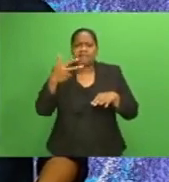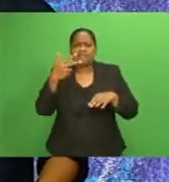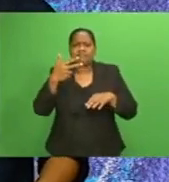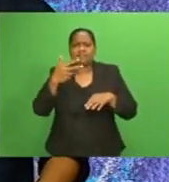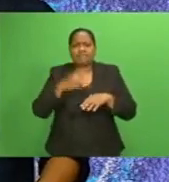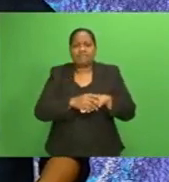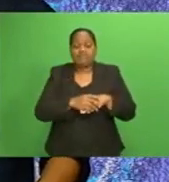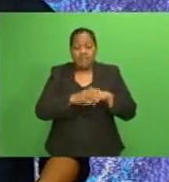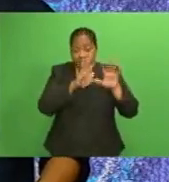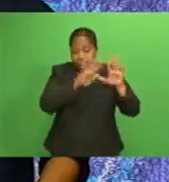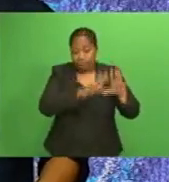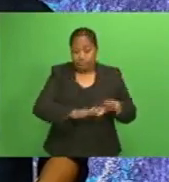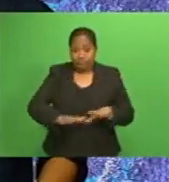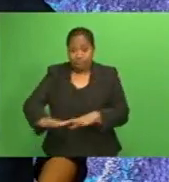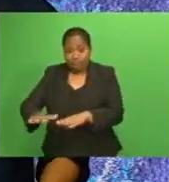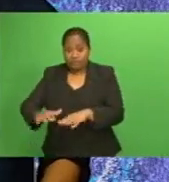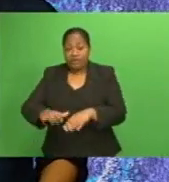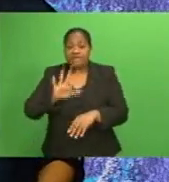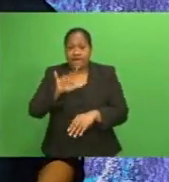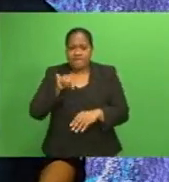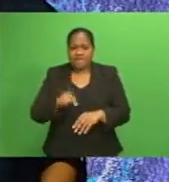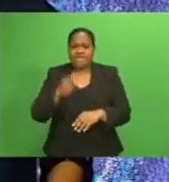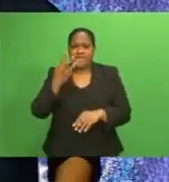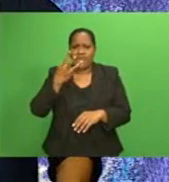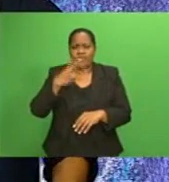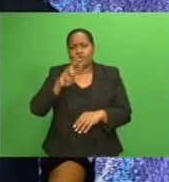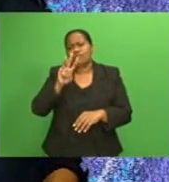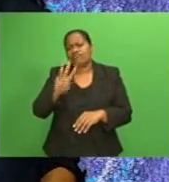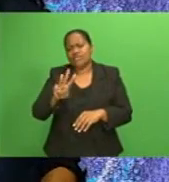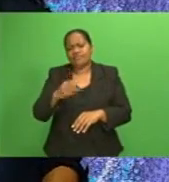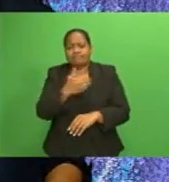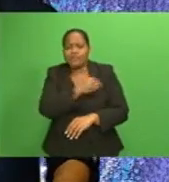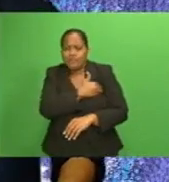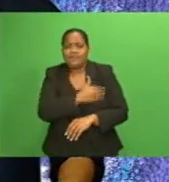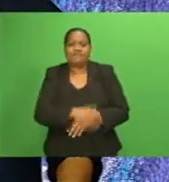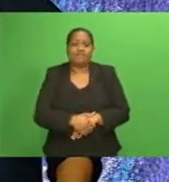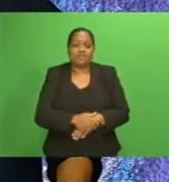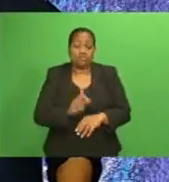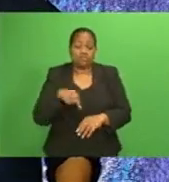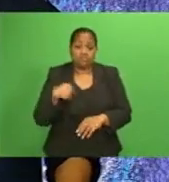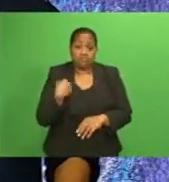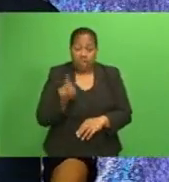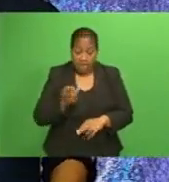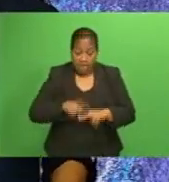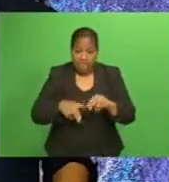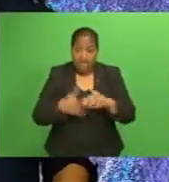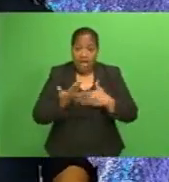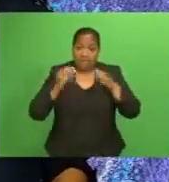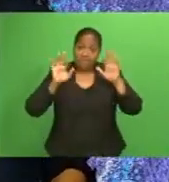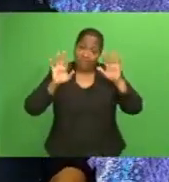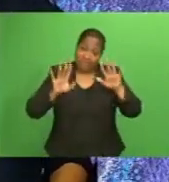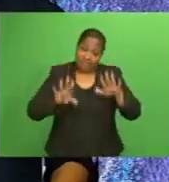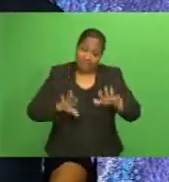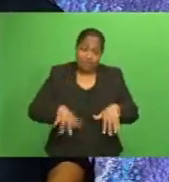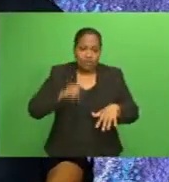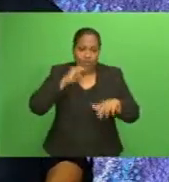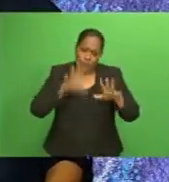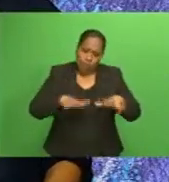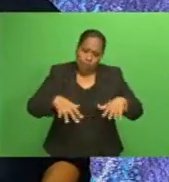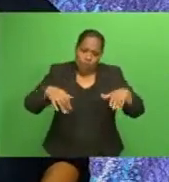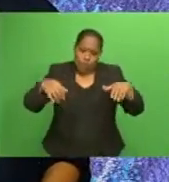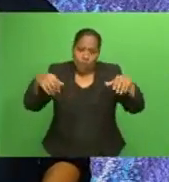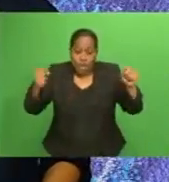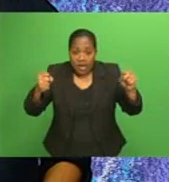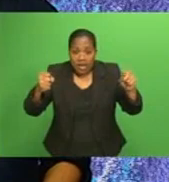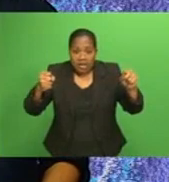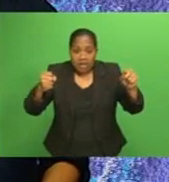at 5:33 a.m. For tomorrow, it's Friday and all these showers will farther away. The clouds will